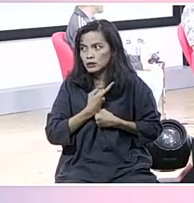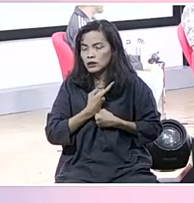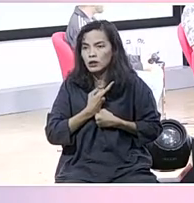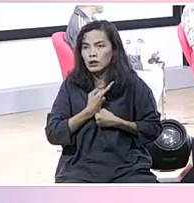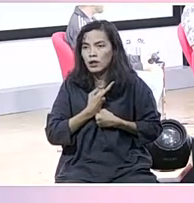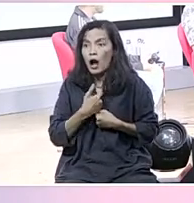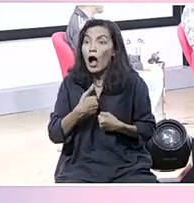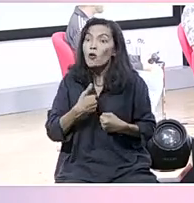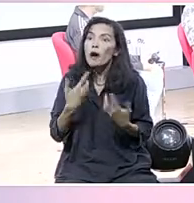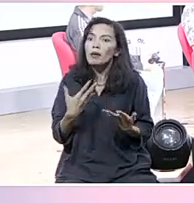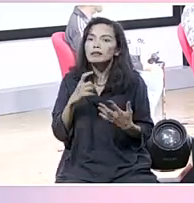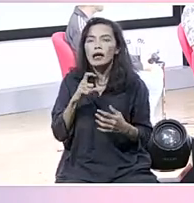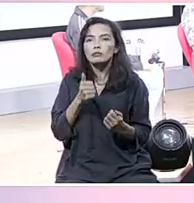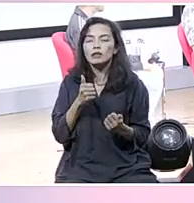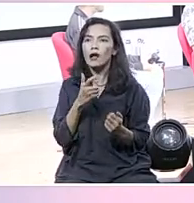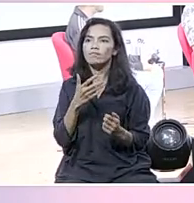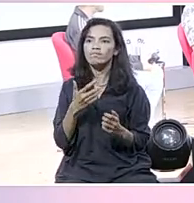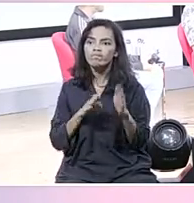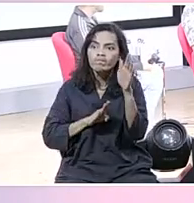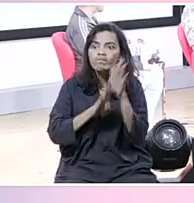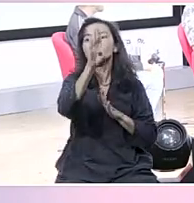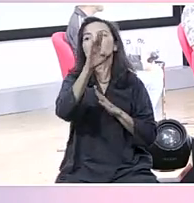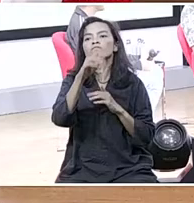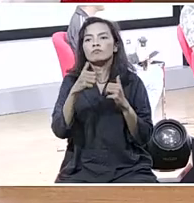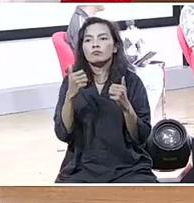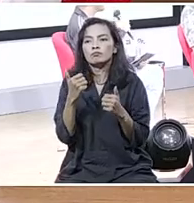how I can be the best at that.